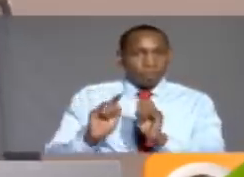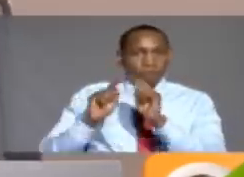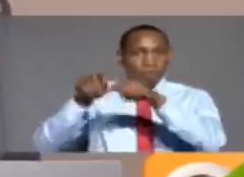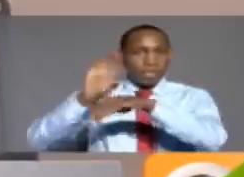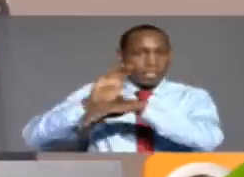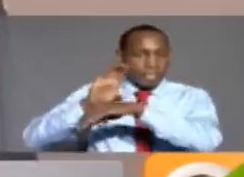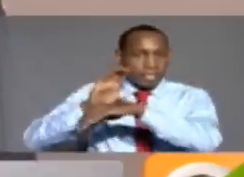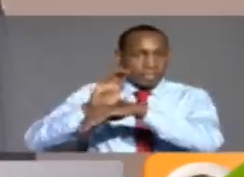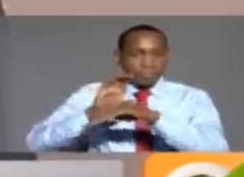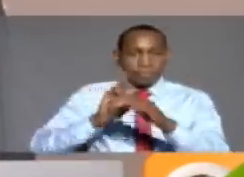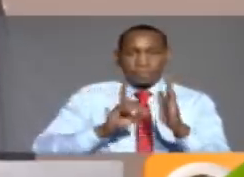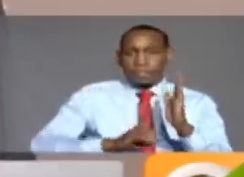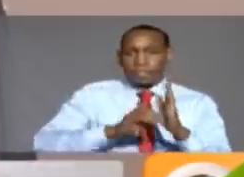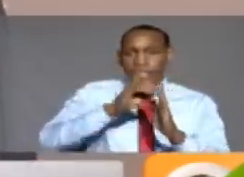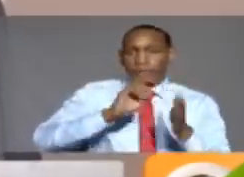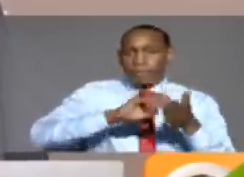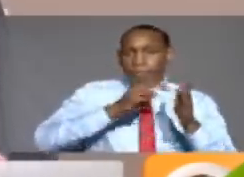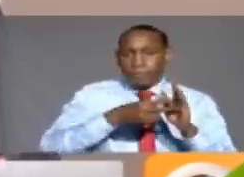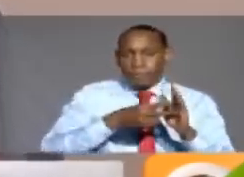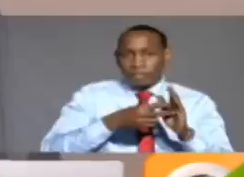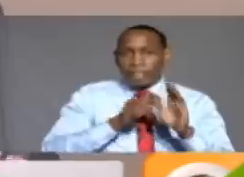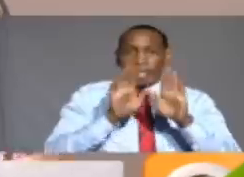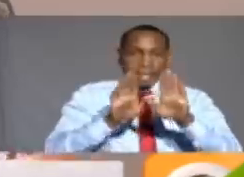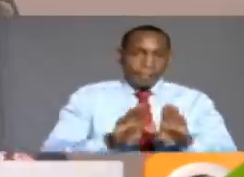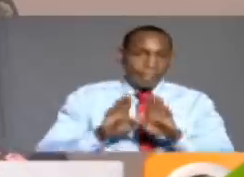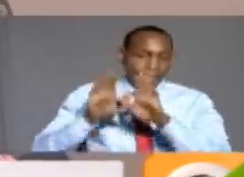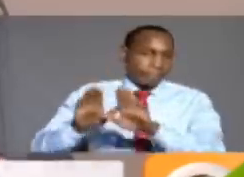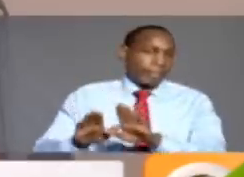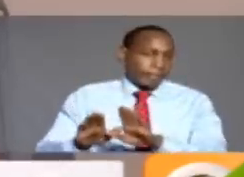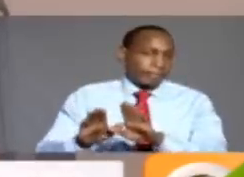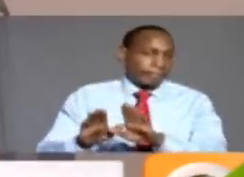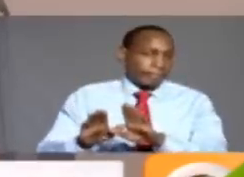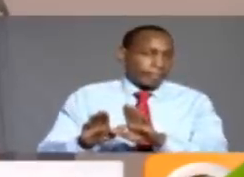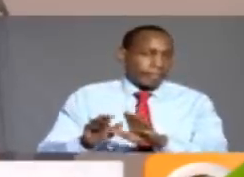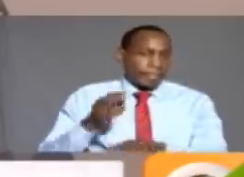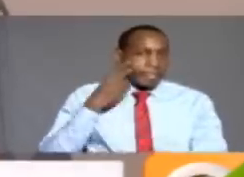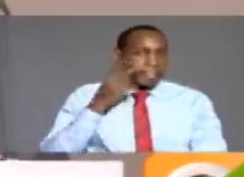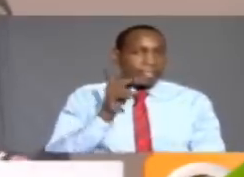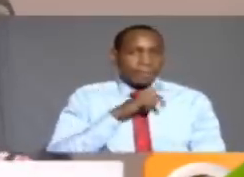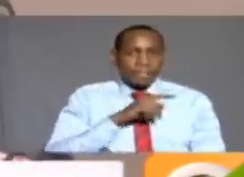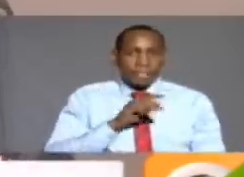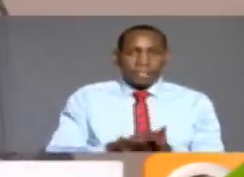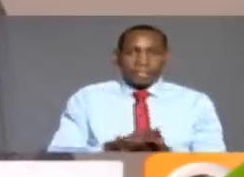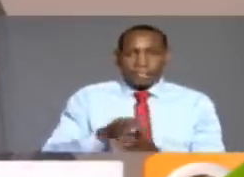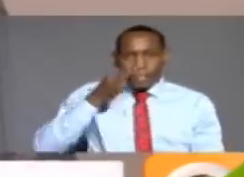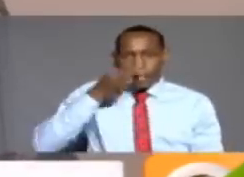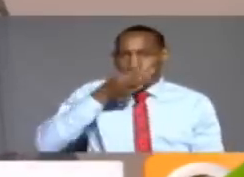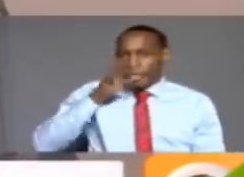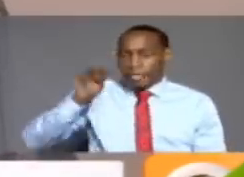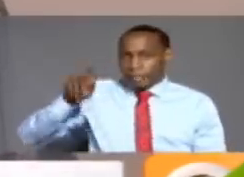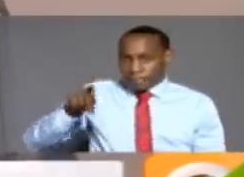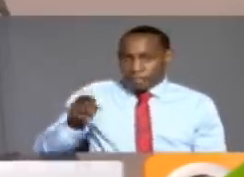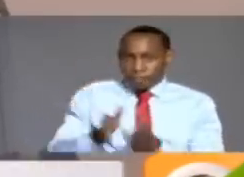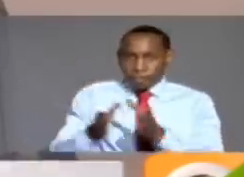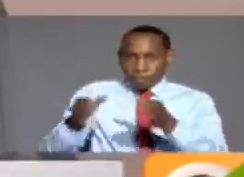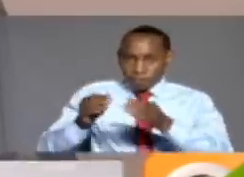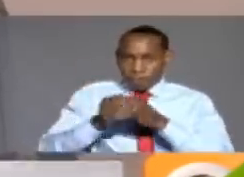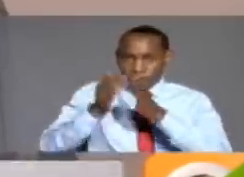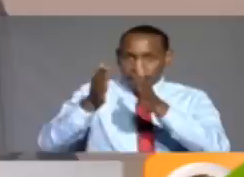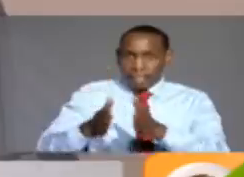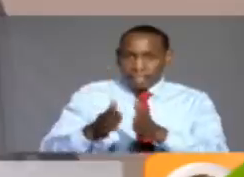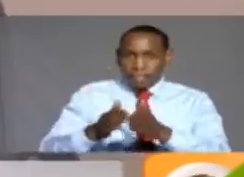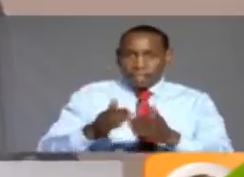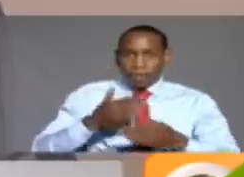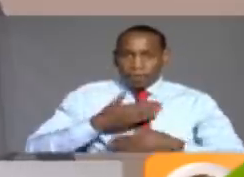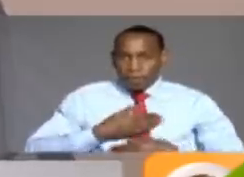to development project is campaigning. You know, you have seen Ngujiri and his team, and I think he's the leader with the